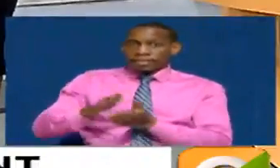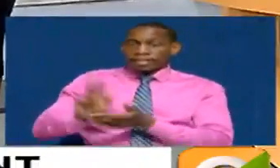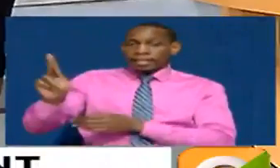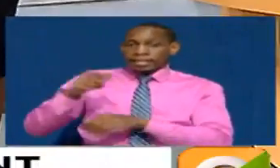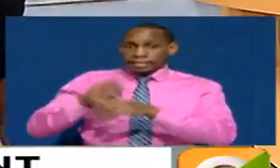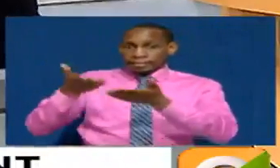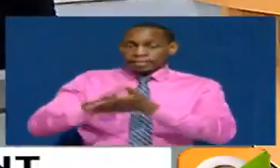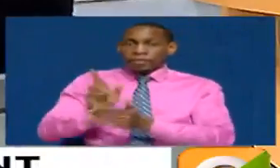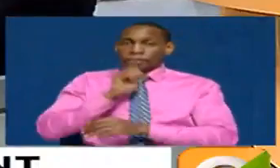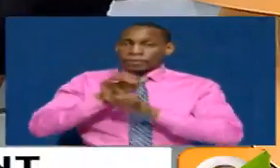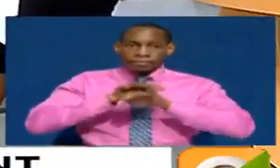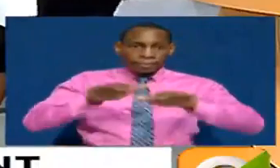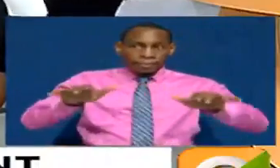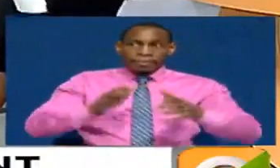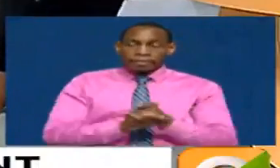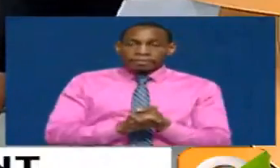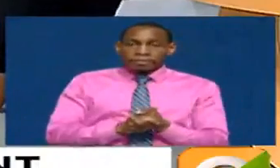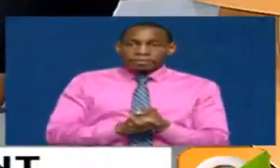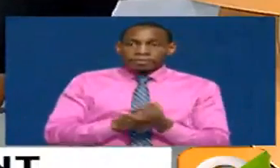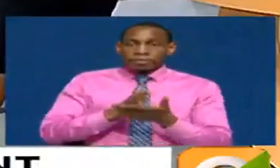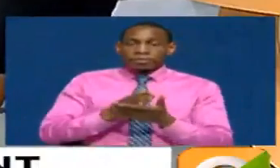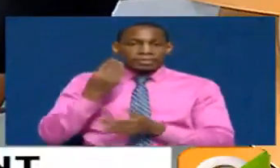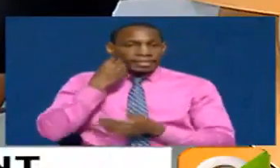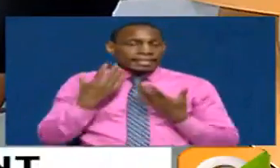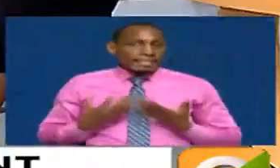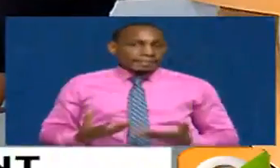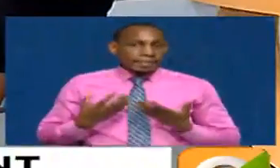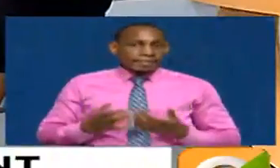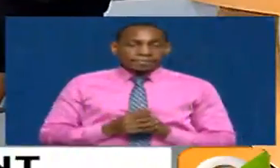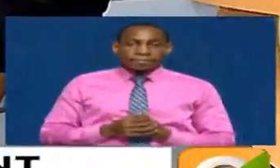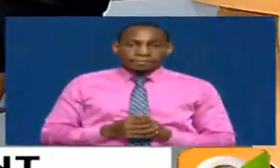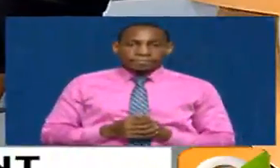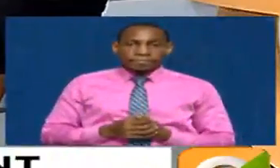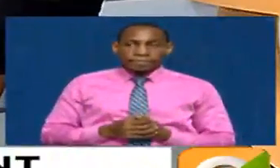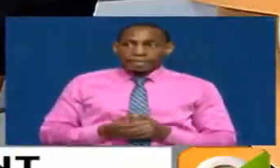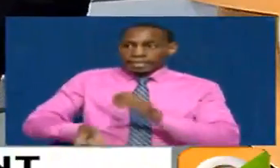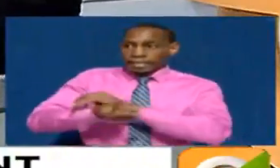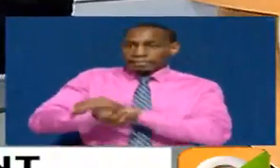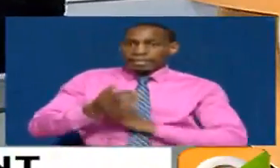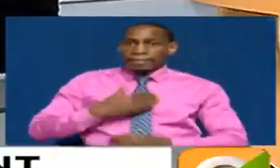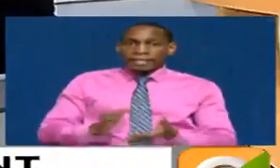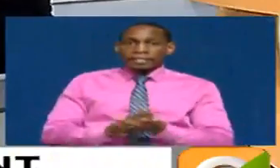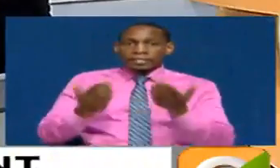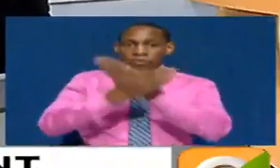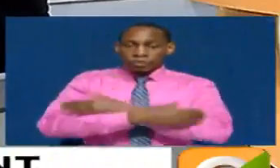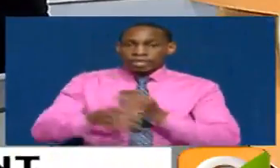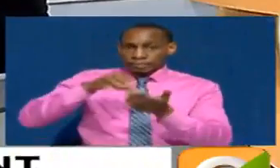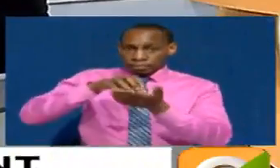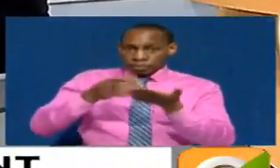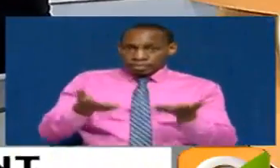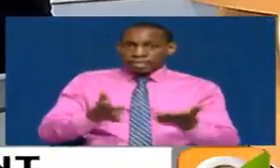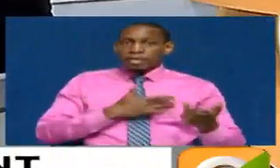country, highly transmissible, causing a higher severity of disease. That's our explainer tonight on